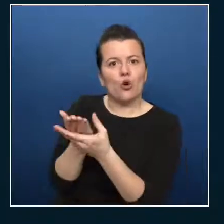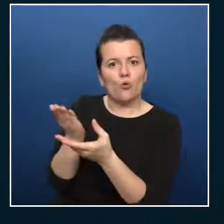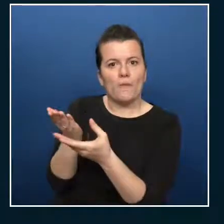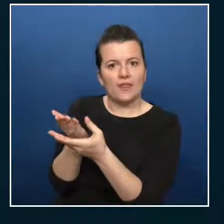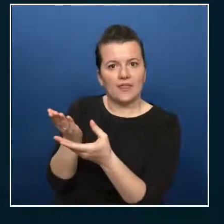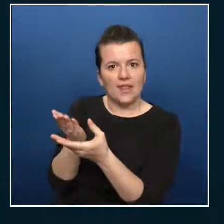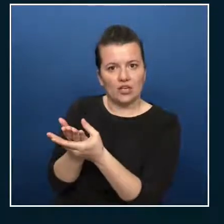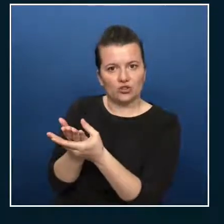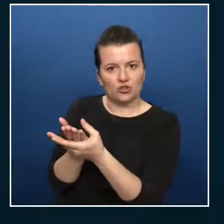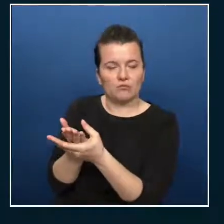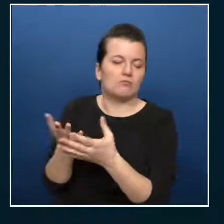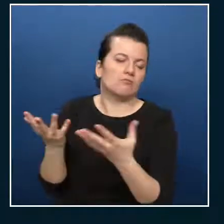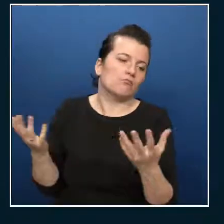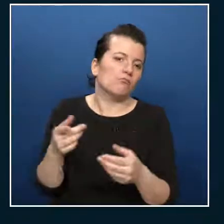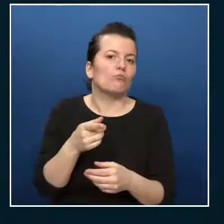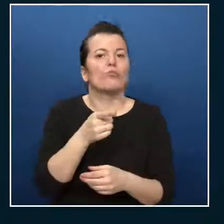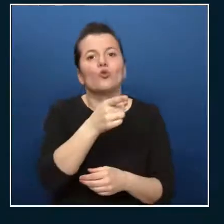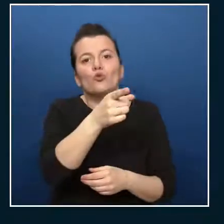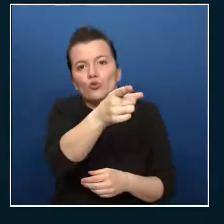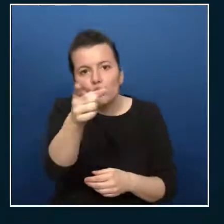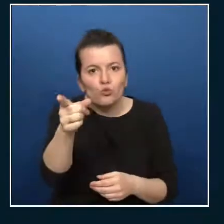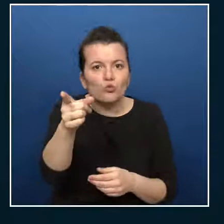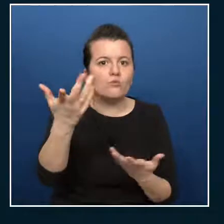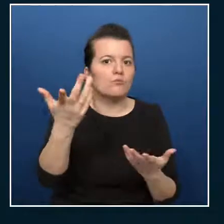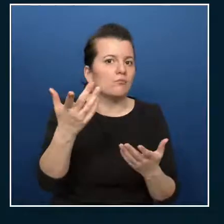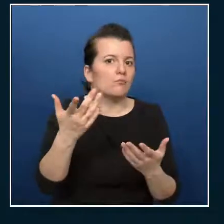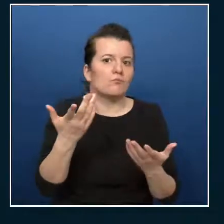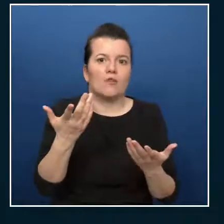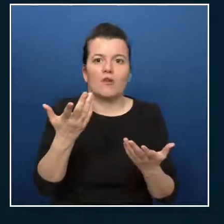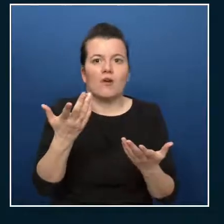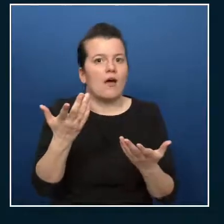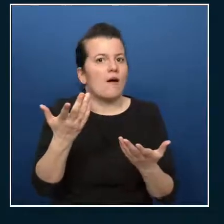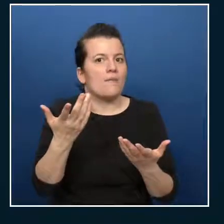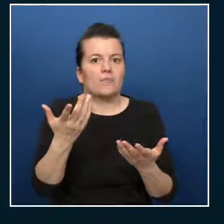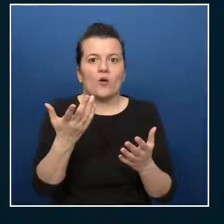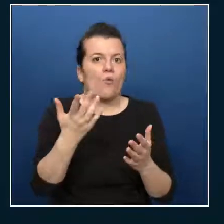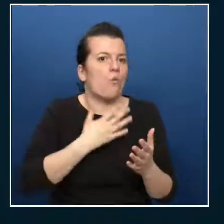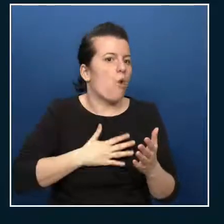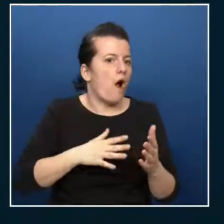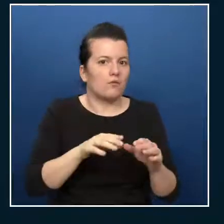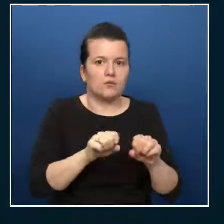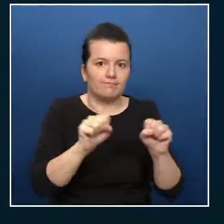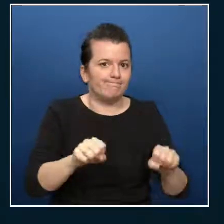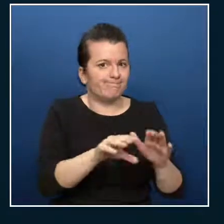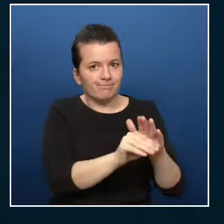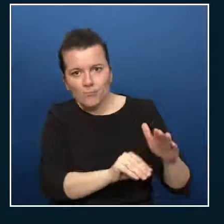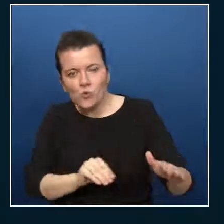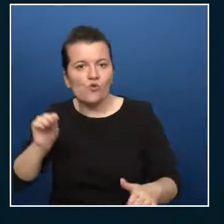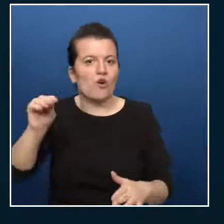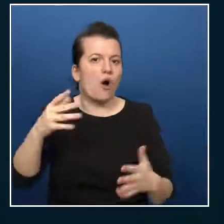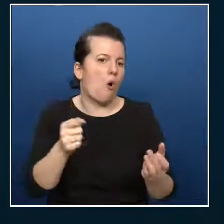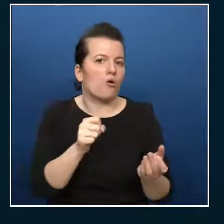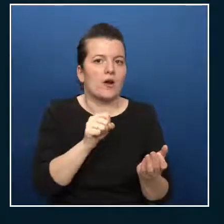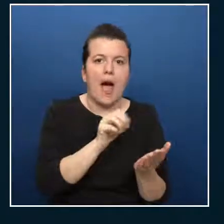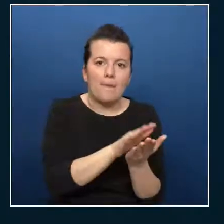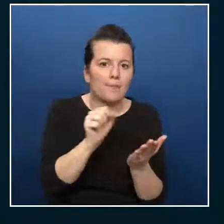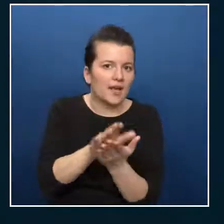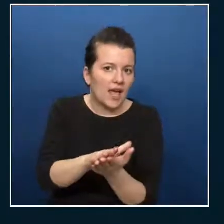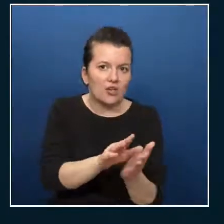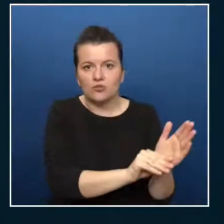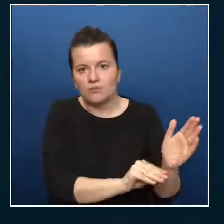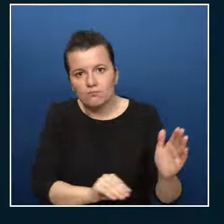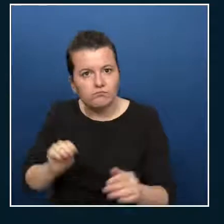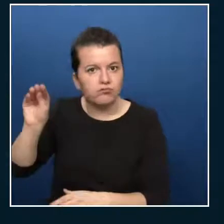in the process of moving things or your applications to the cloud, then it's good to take advantage of